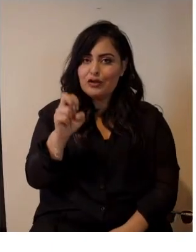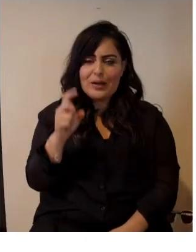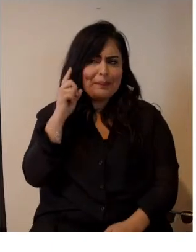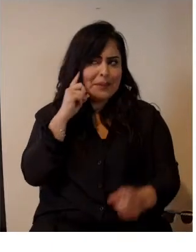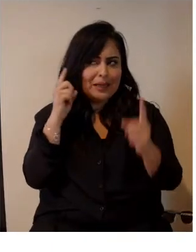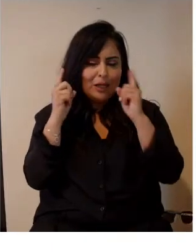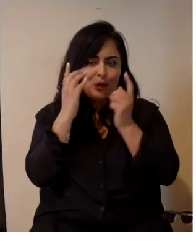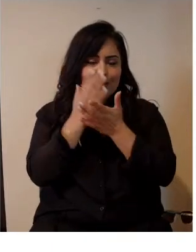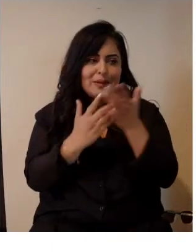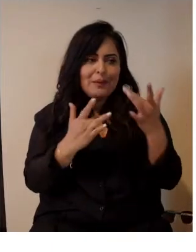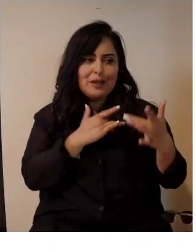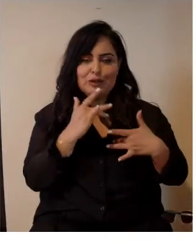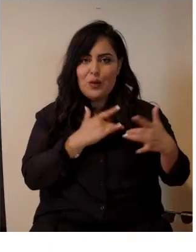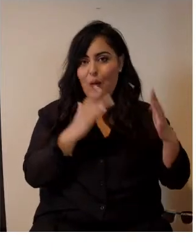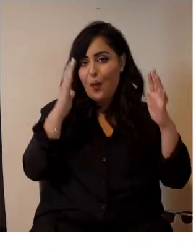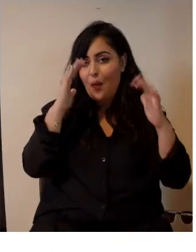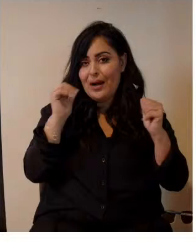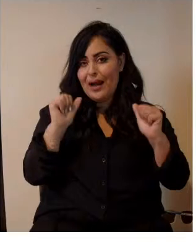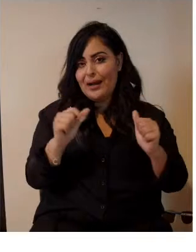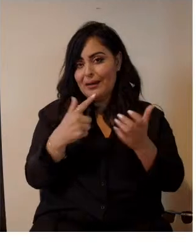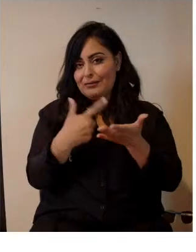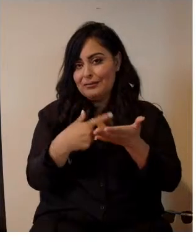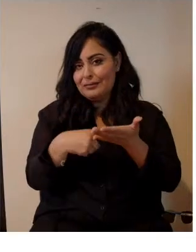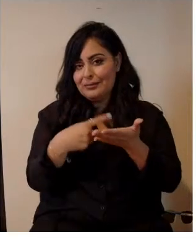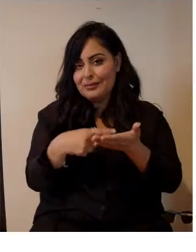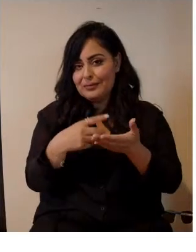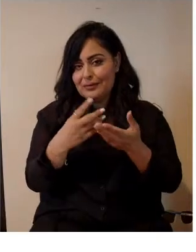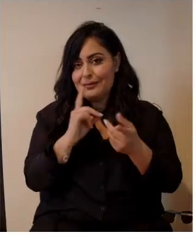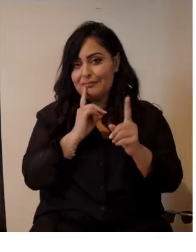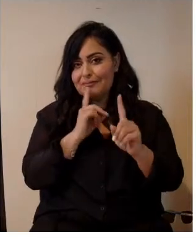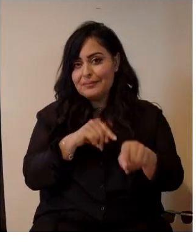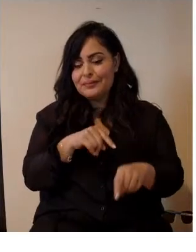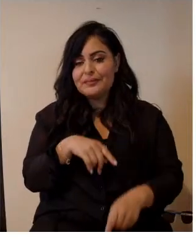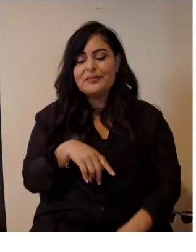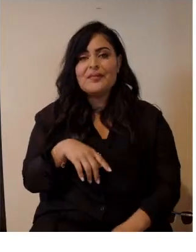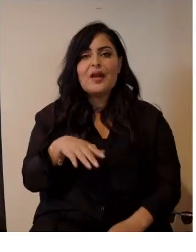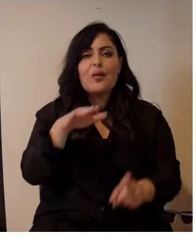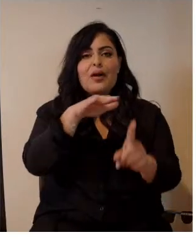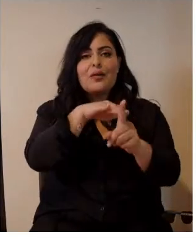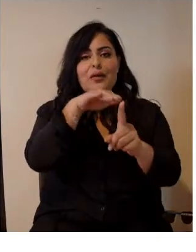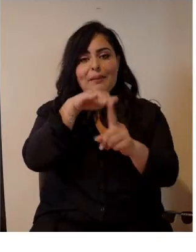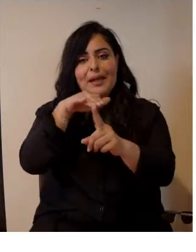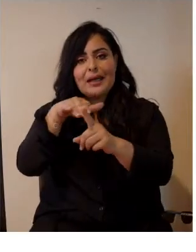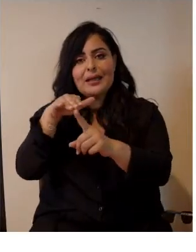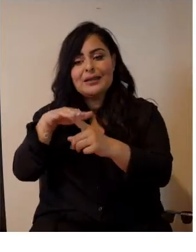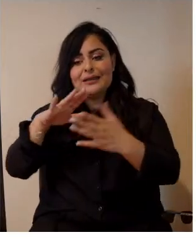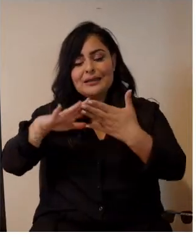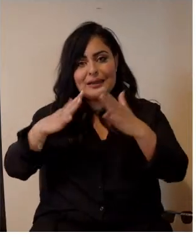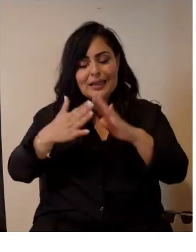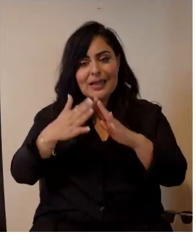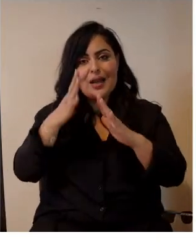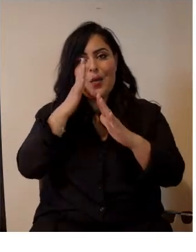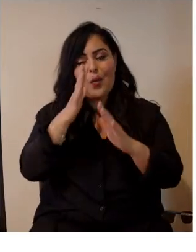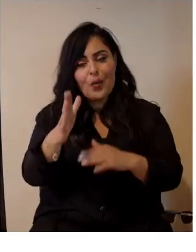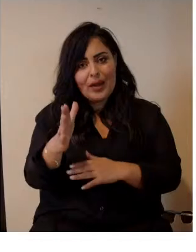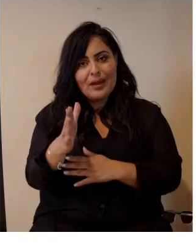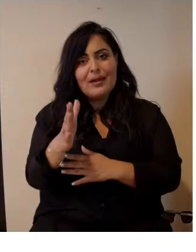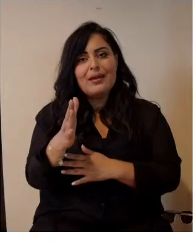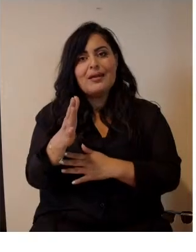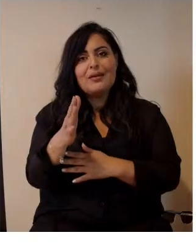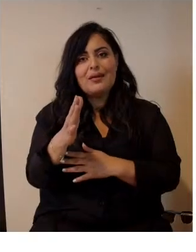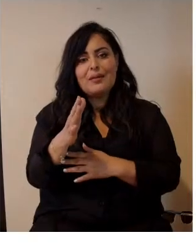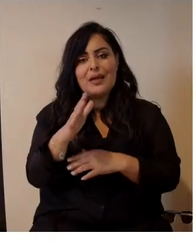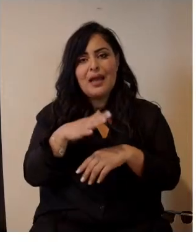hopefully I can address them. Before I do, I want to make sure that I remind our residents that the city will be standing up